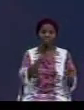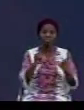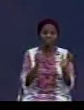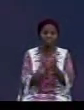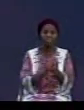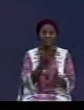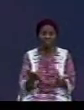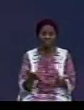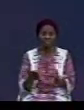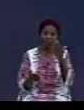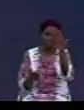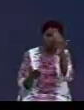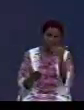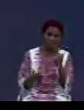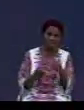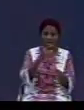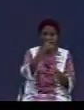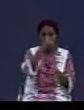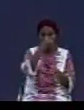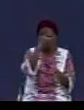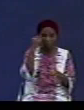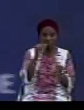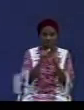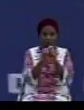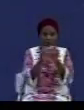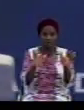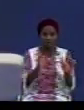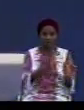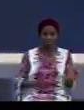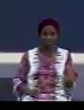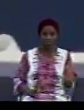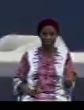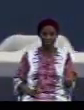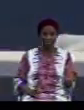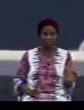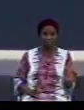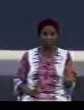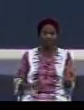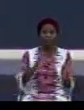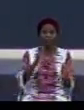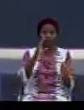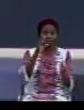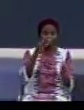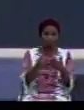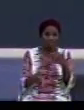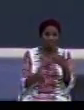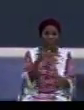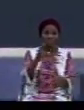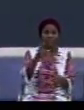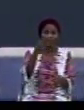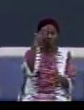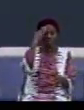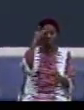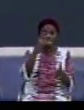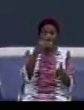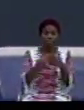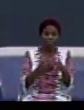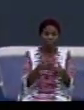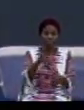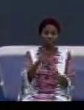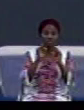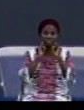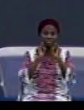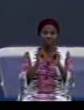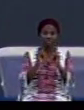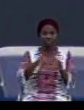Without Christ, whatever you know, whatever you instruct others, counsel others,